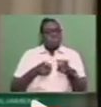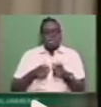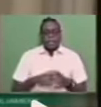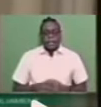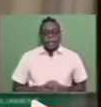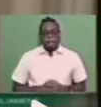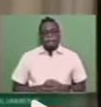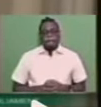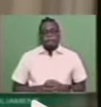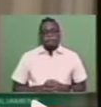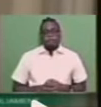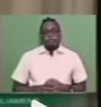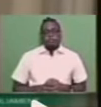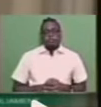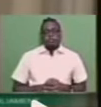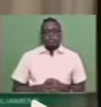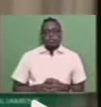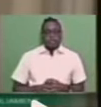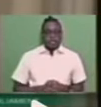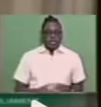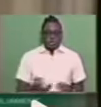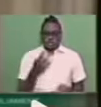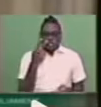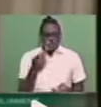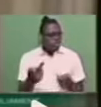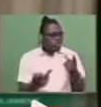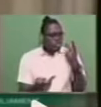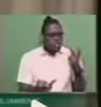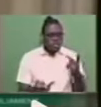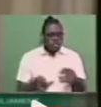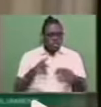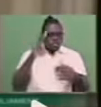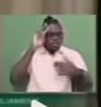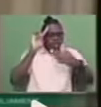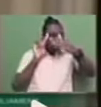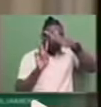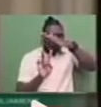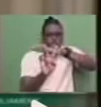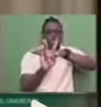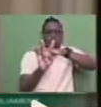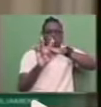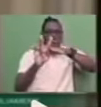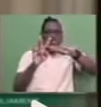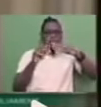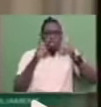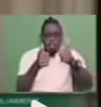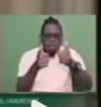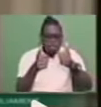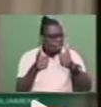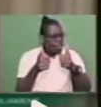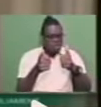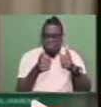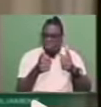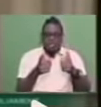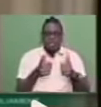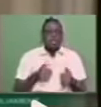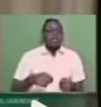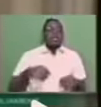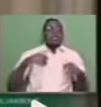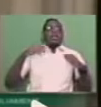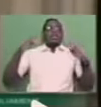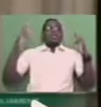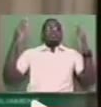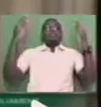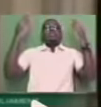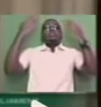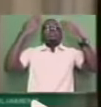We see no clear skies on the horizon. Any light at the end of the tunnel is really a train coming towards us in